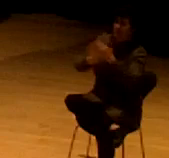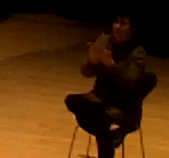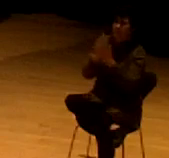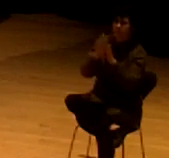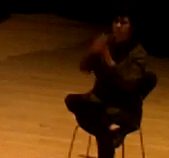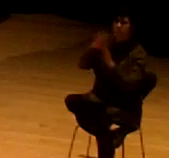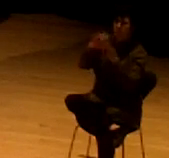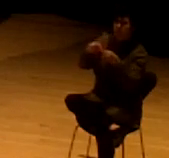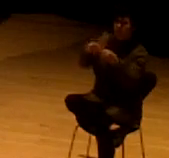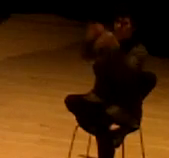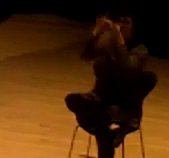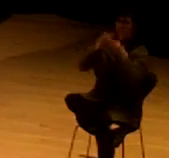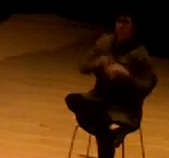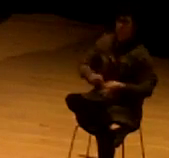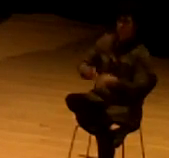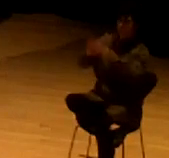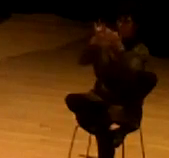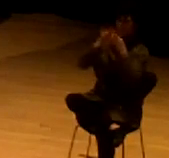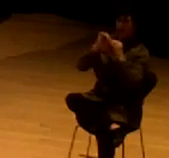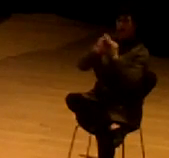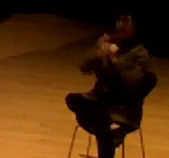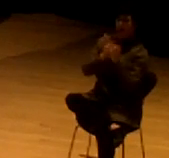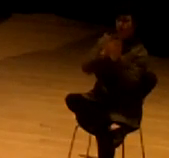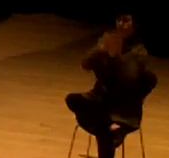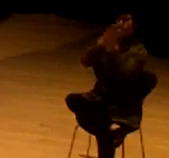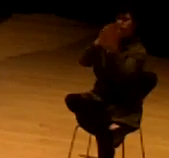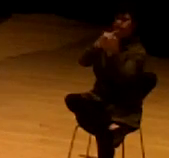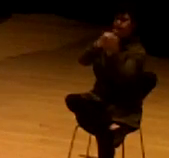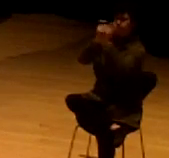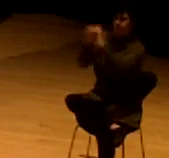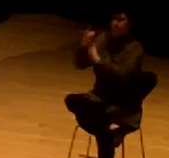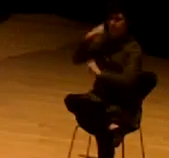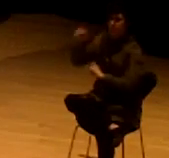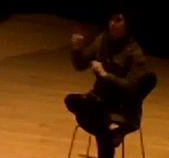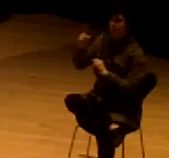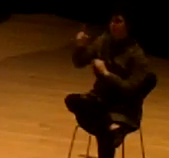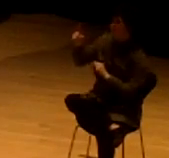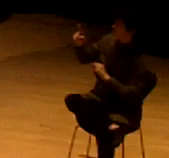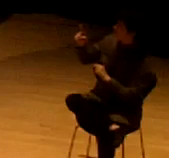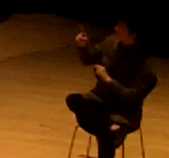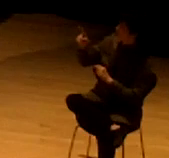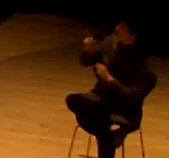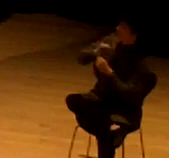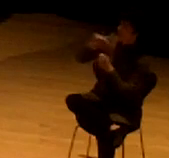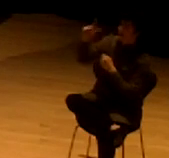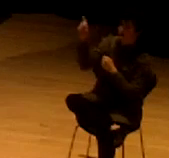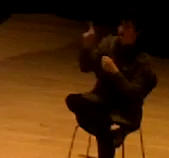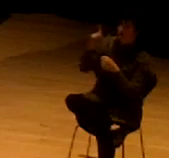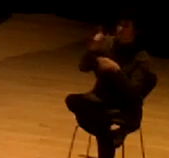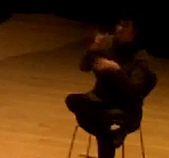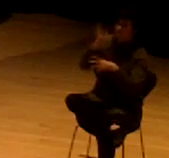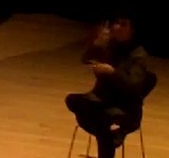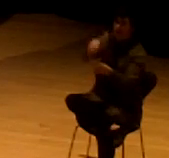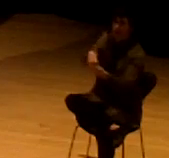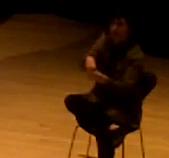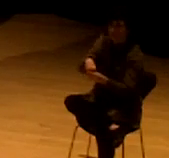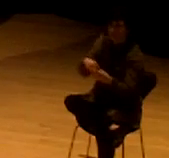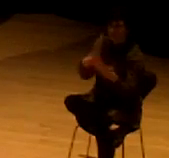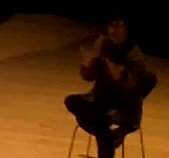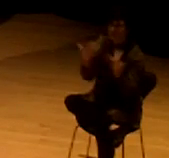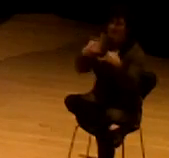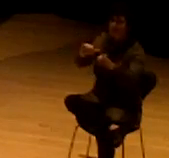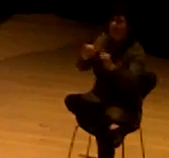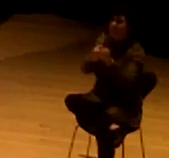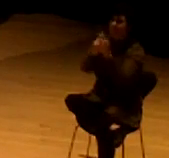surprised by that process. You know, what you expected maybe initially, and then at the end of it, how it gobsmacked you. Now in hindsight, with